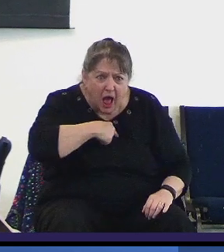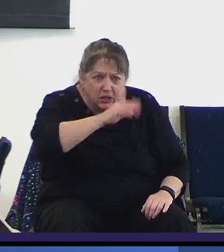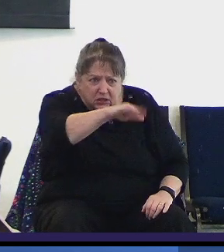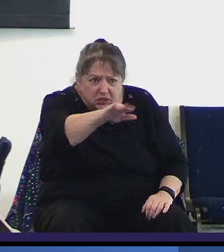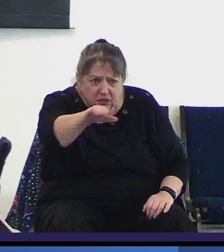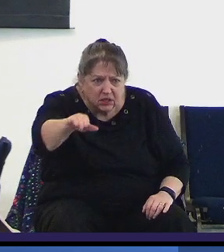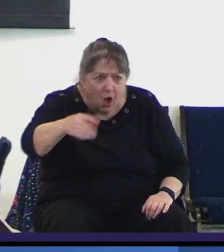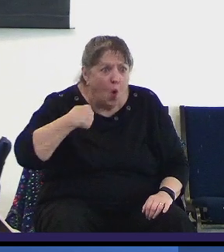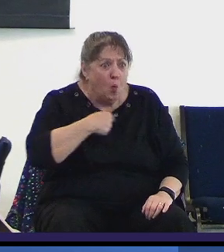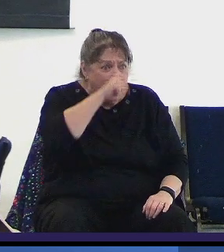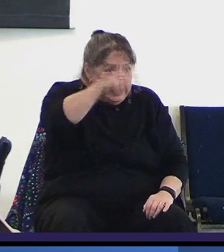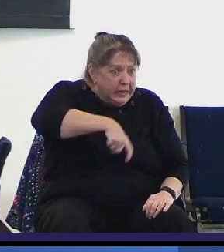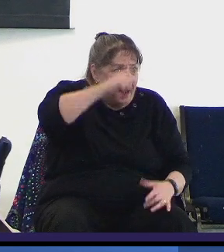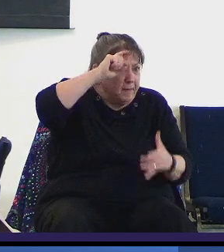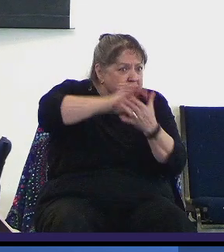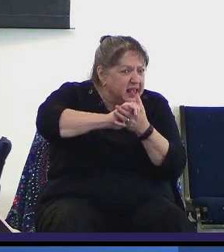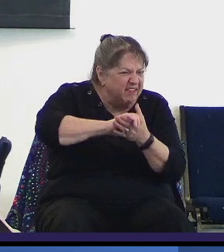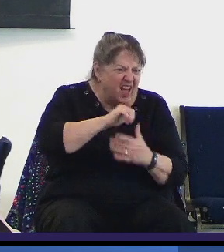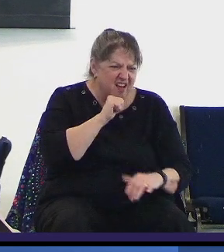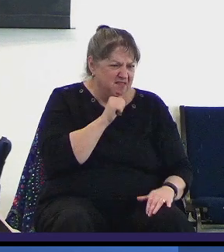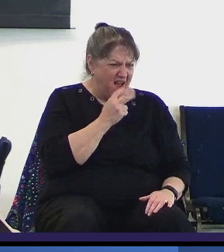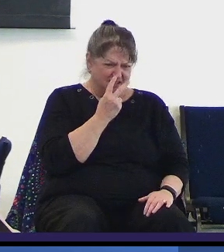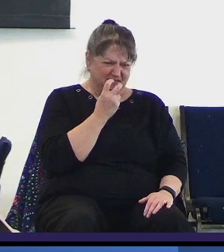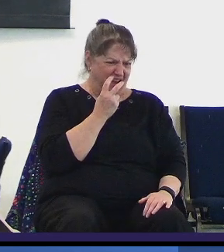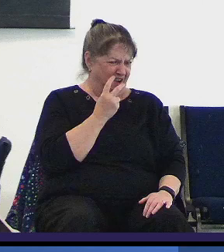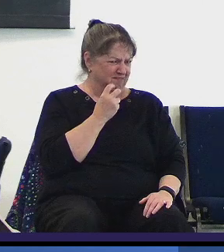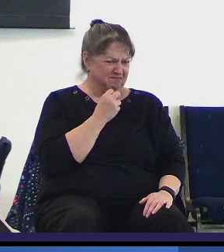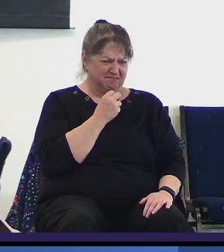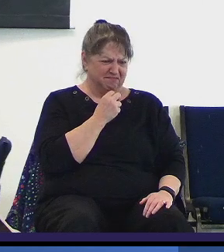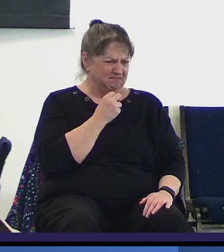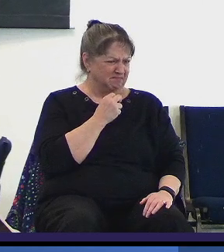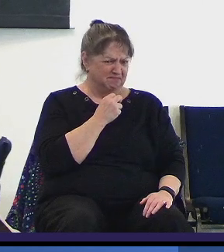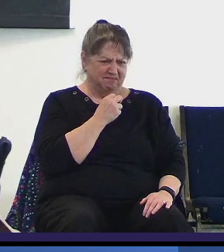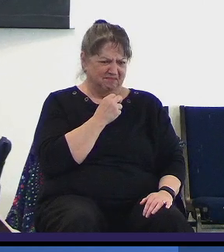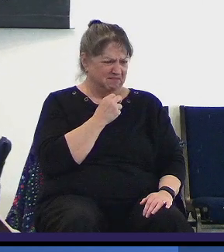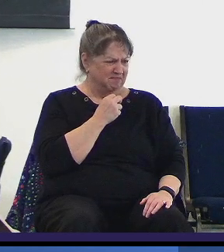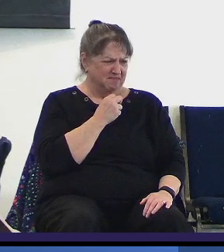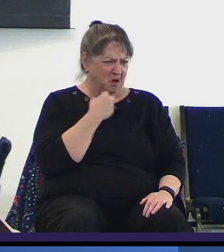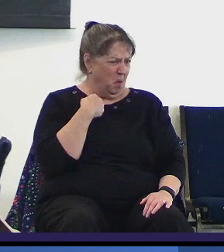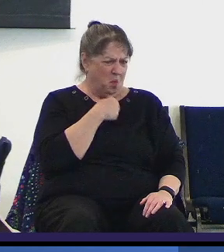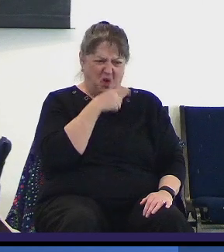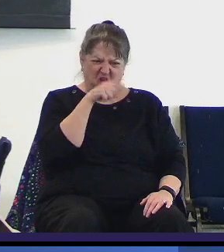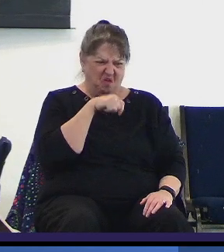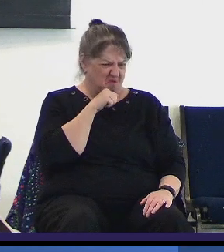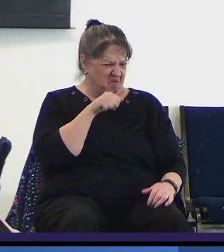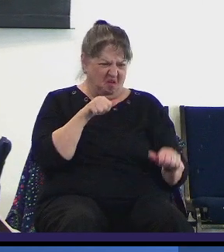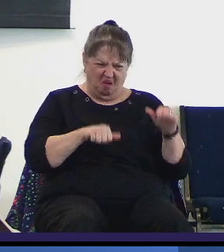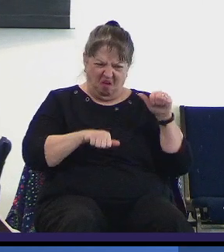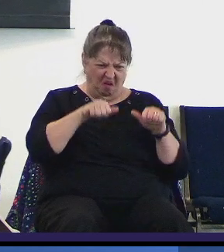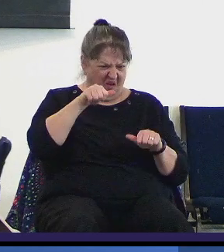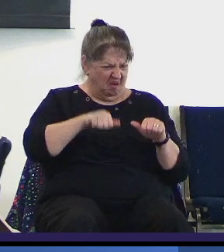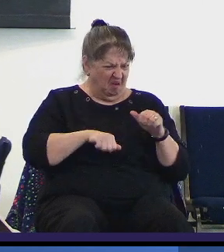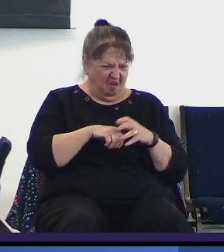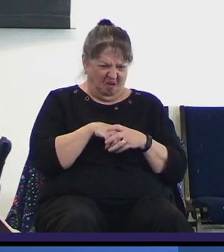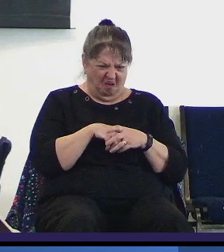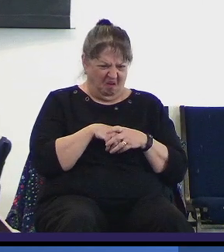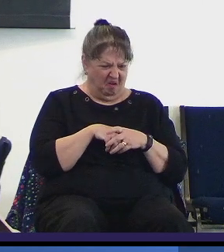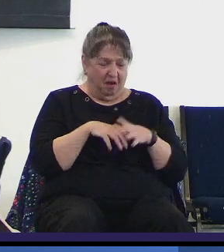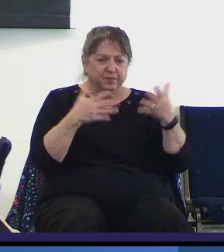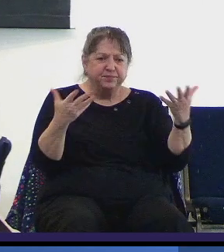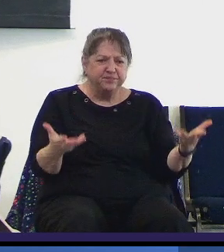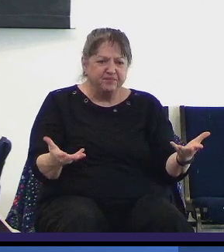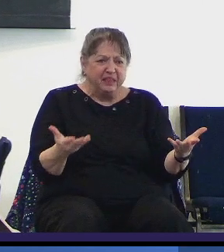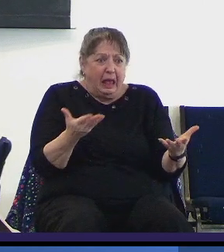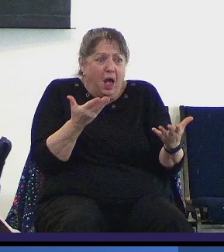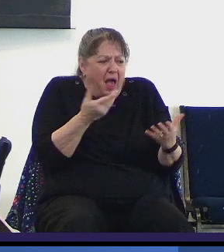and recognizing him and reaching out to him that gives us the faith to know that he's alive and real and that he's all that he is. So perhaps they